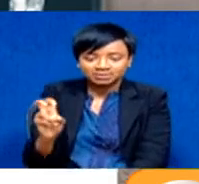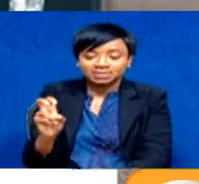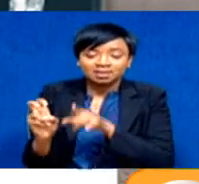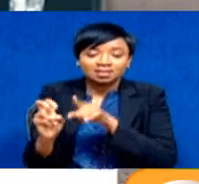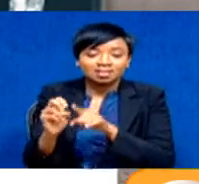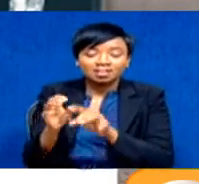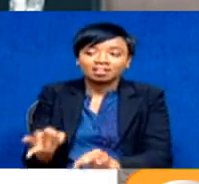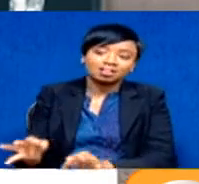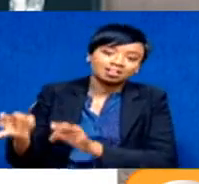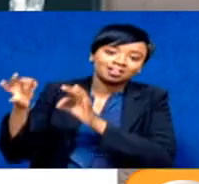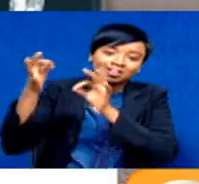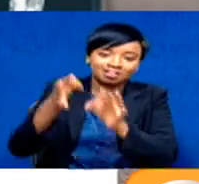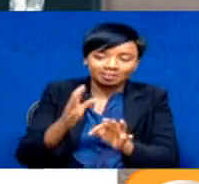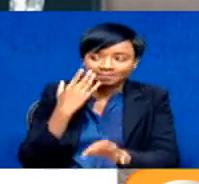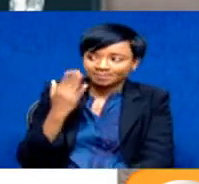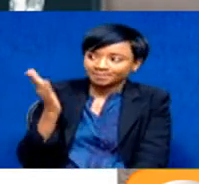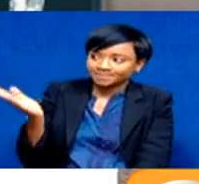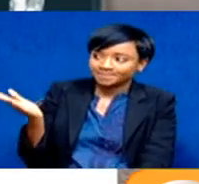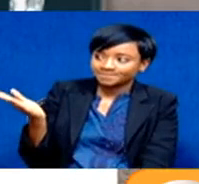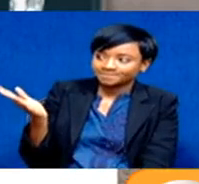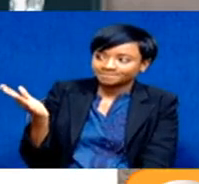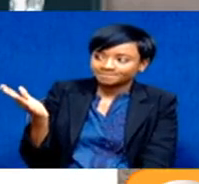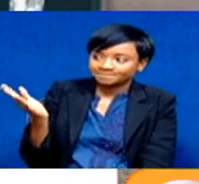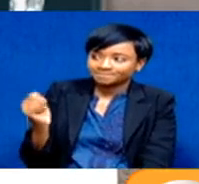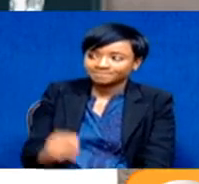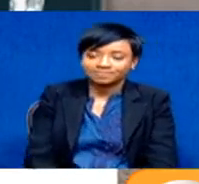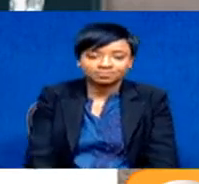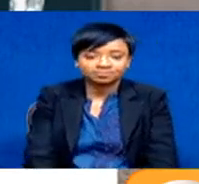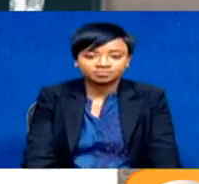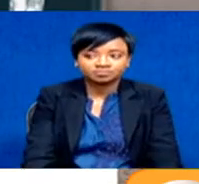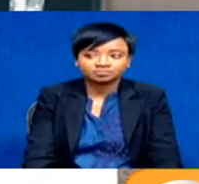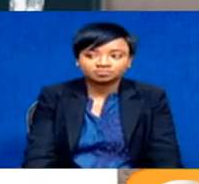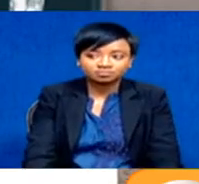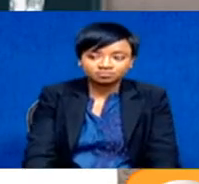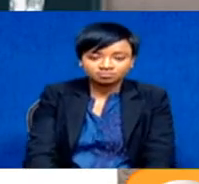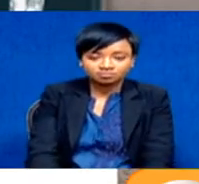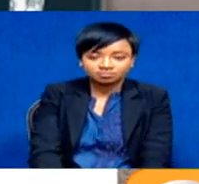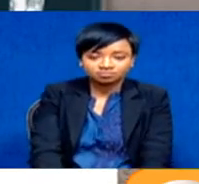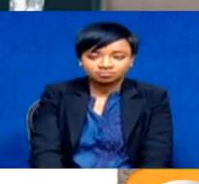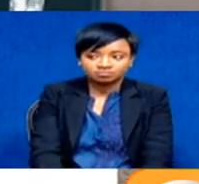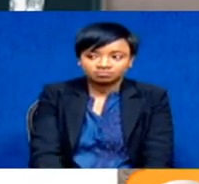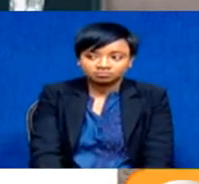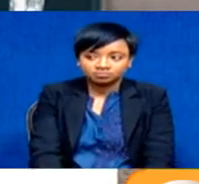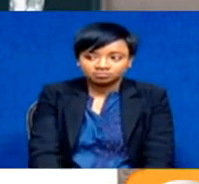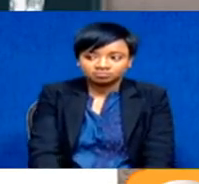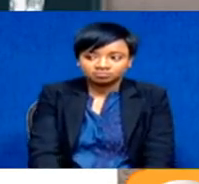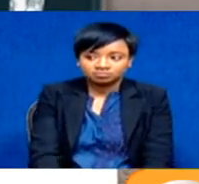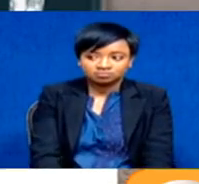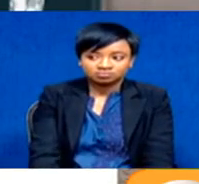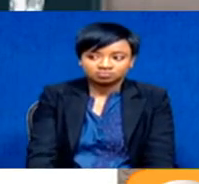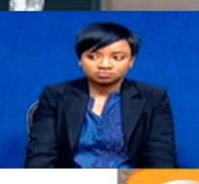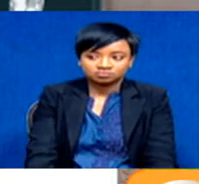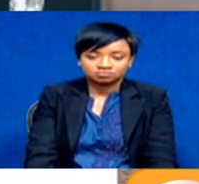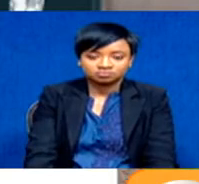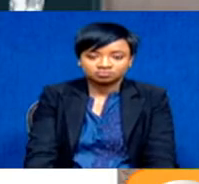deadline passed. A 2020 report by Adhi Water Works Development Agency said the completion date would be